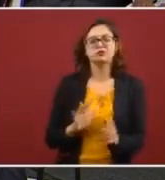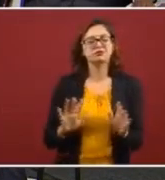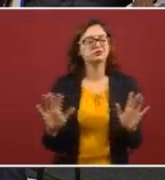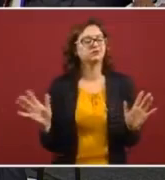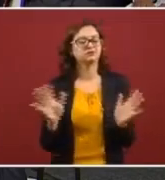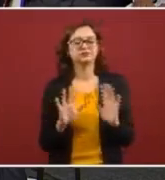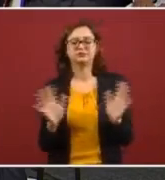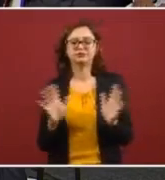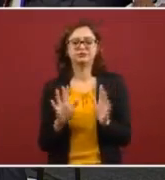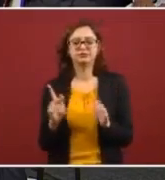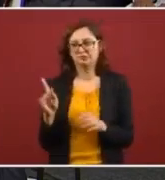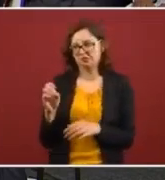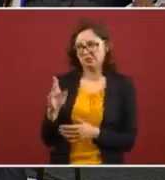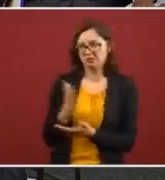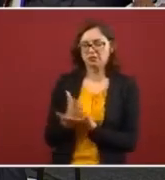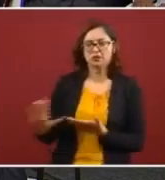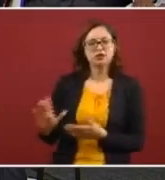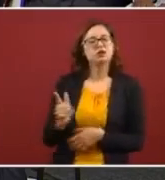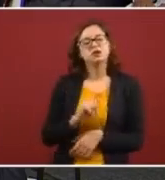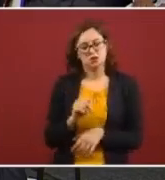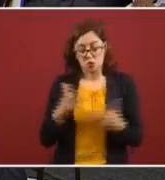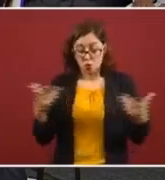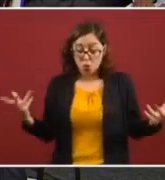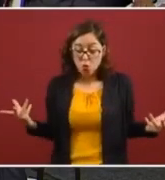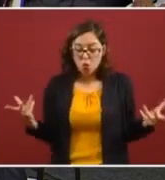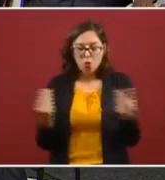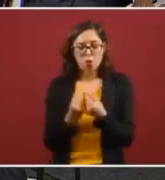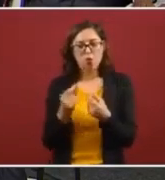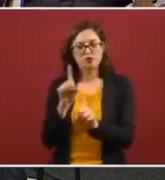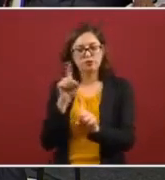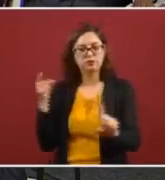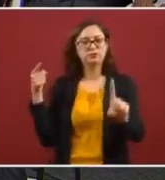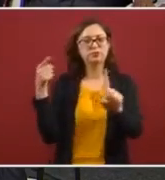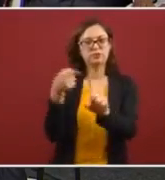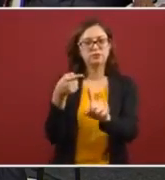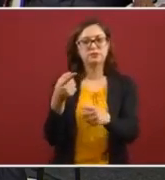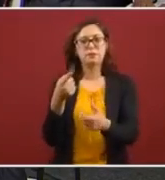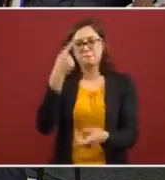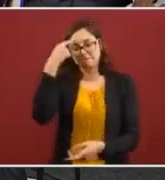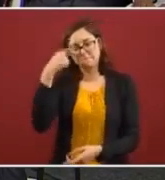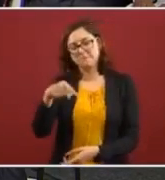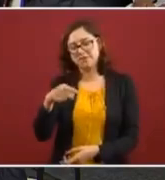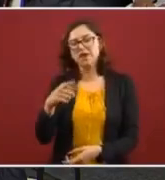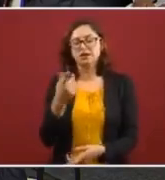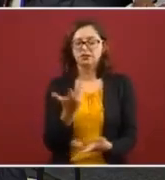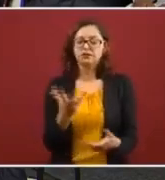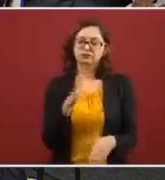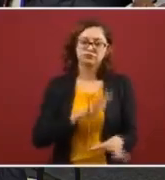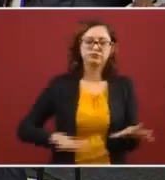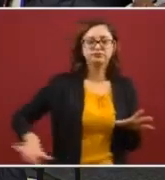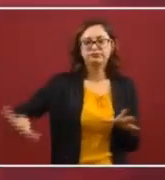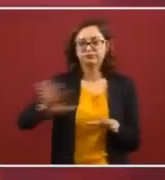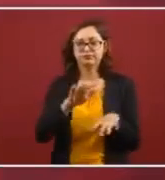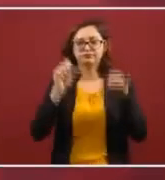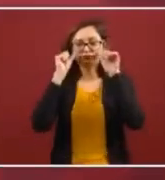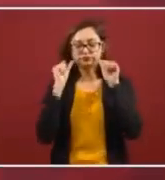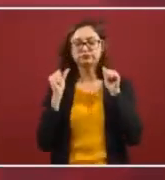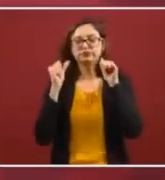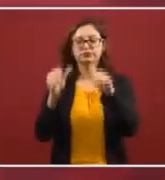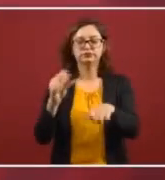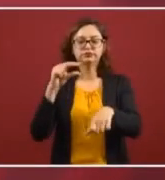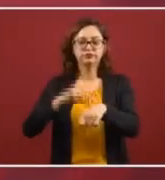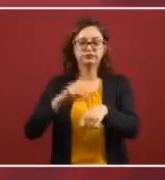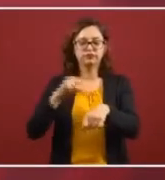now. It's not separated. It's one whole team with a strategy for